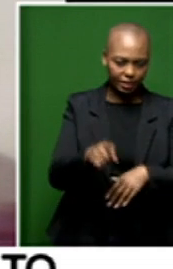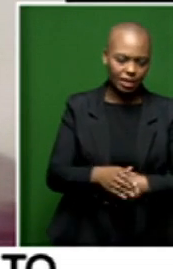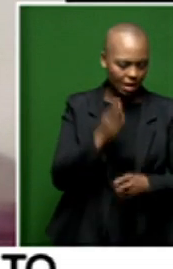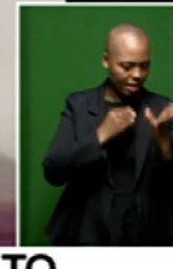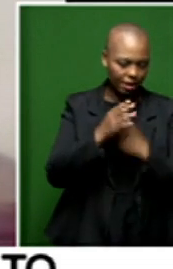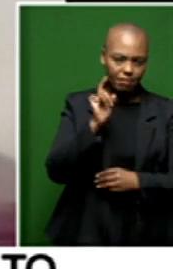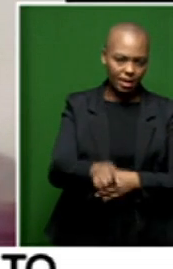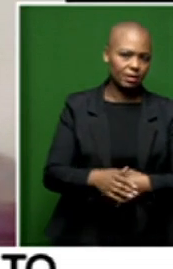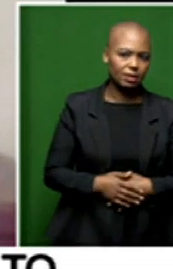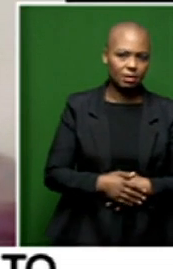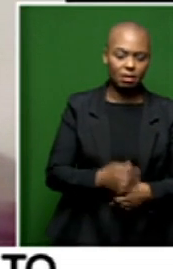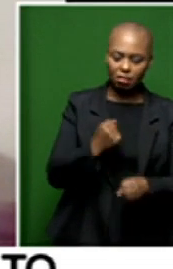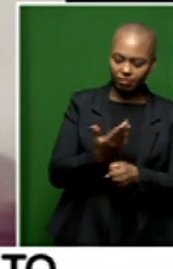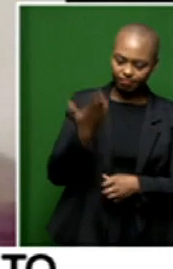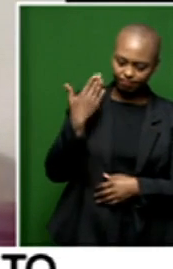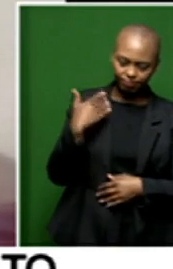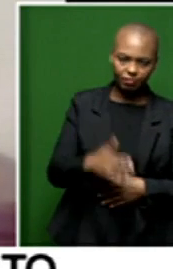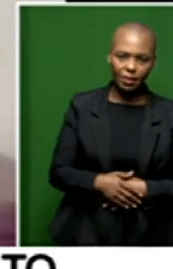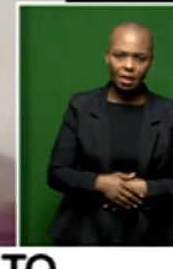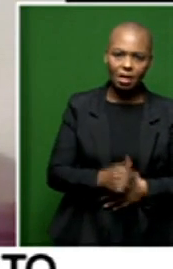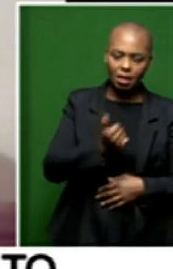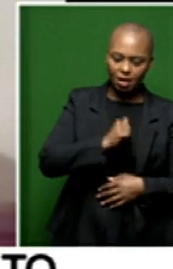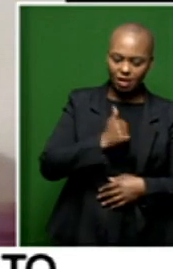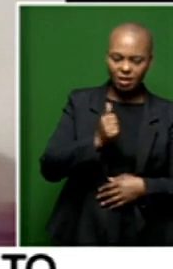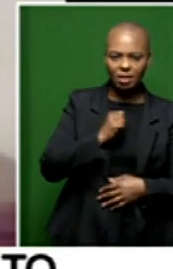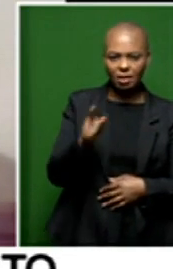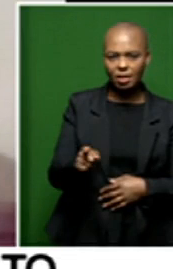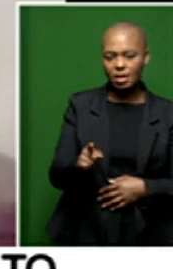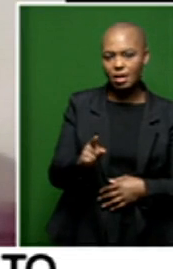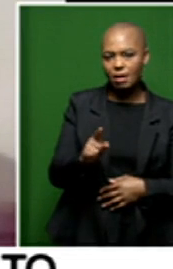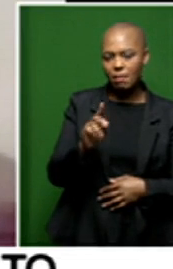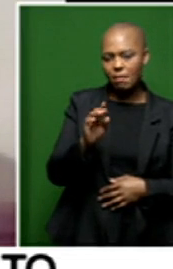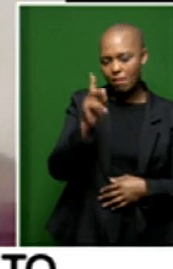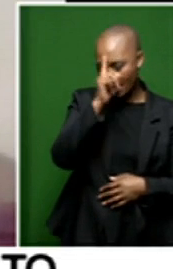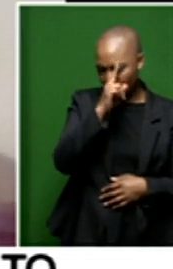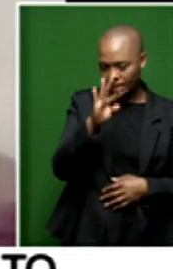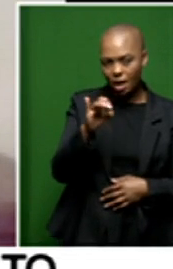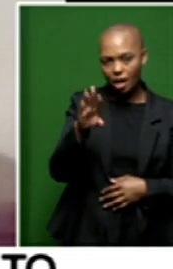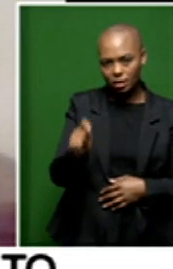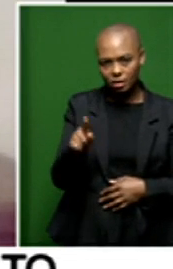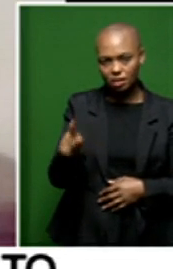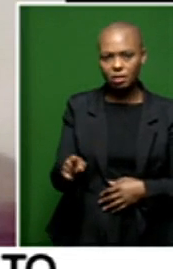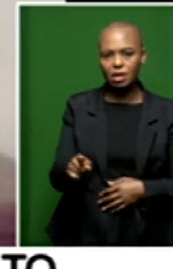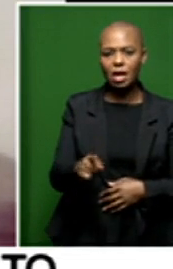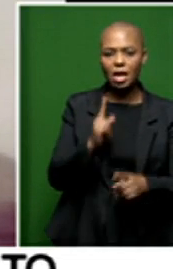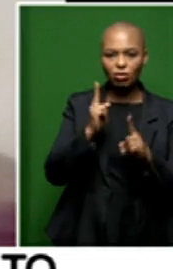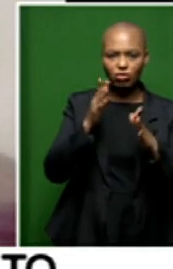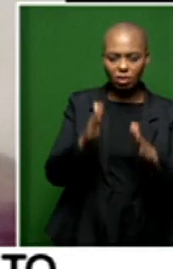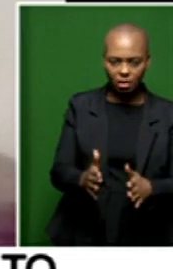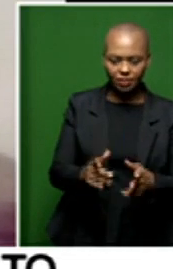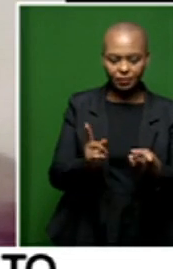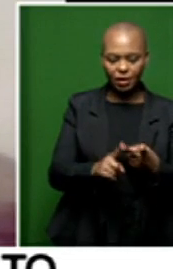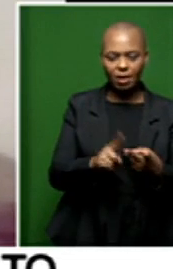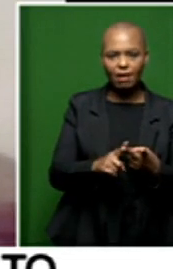I eventually, was awarded my black belt and became an instructor. I then moved on to becoming